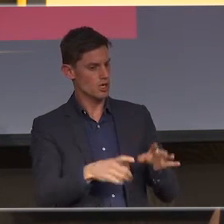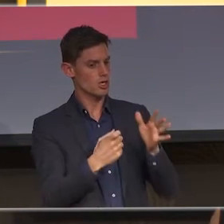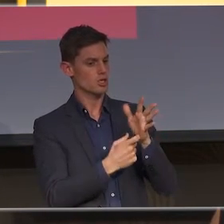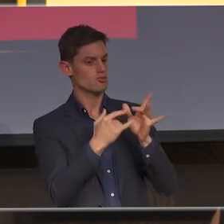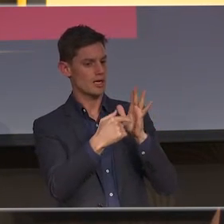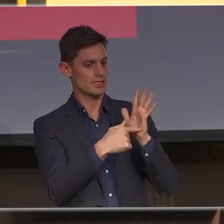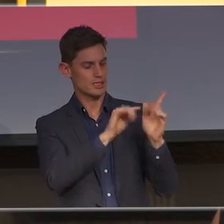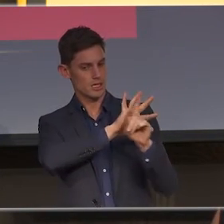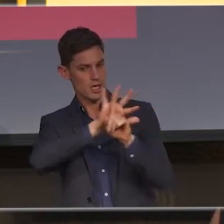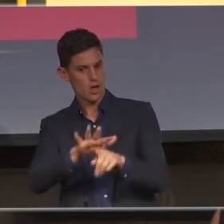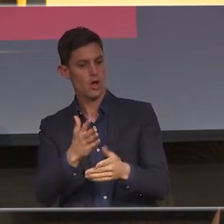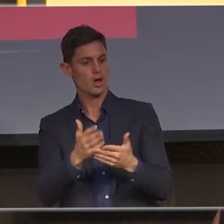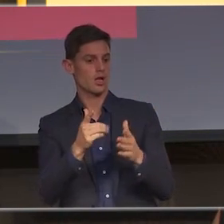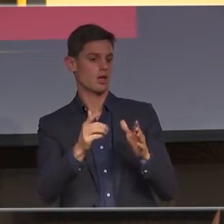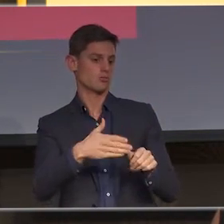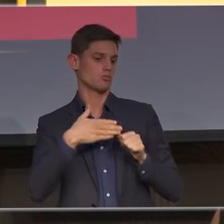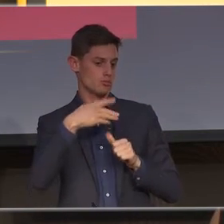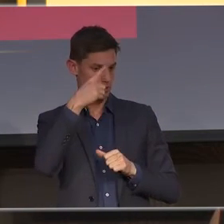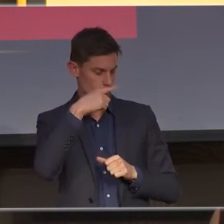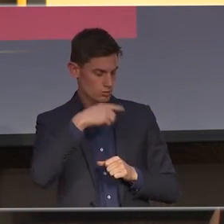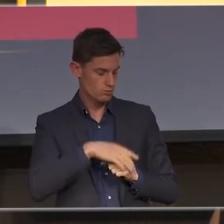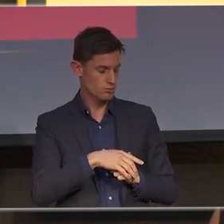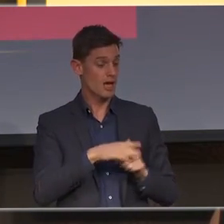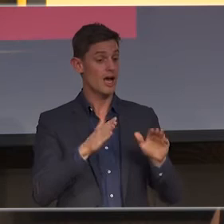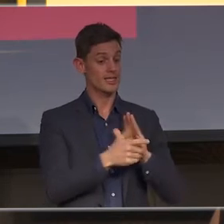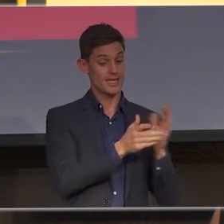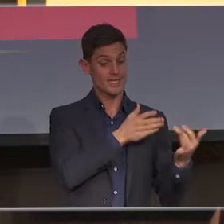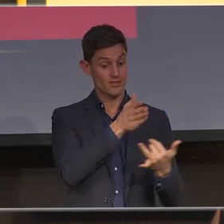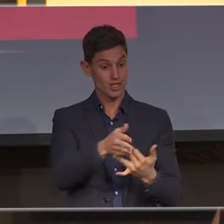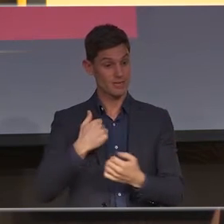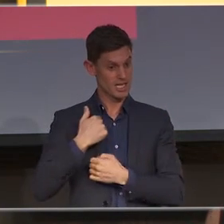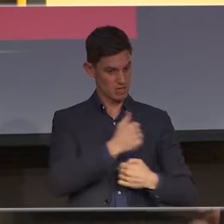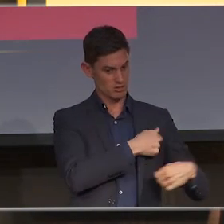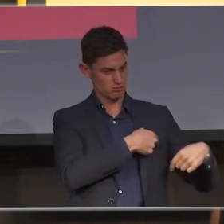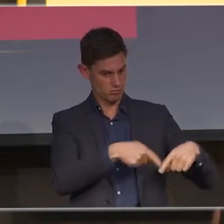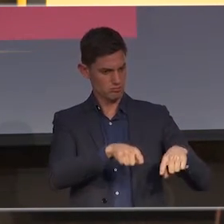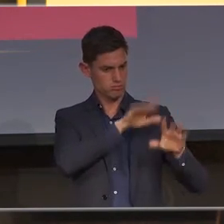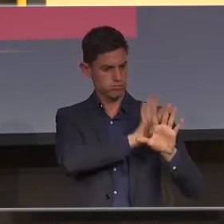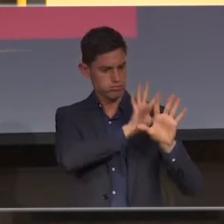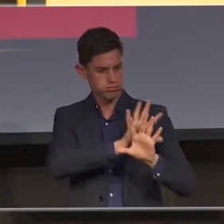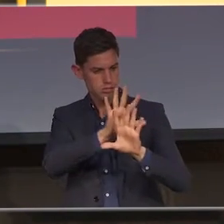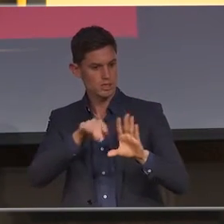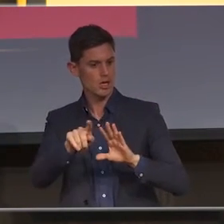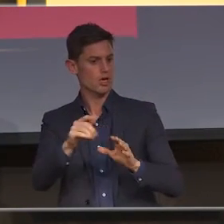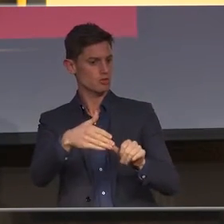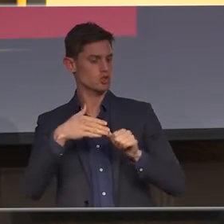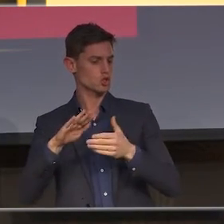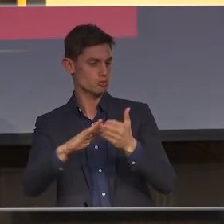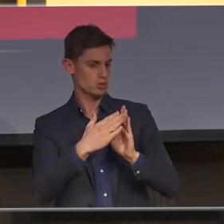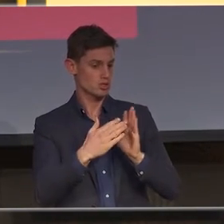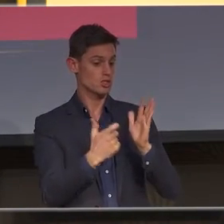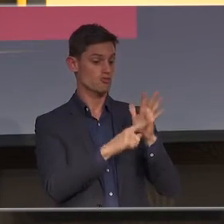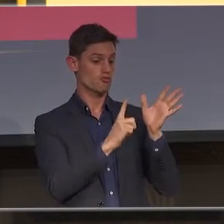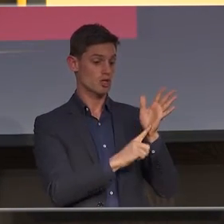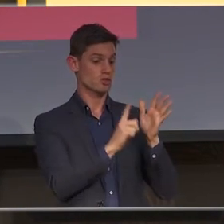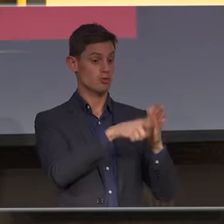of Aboriginal people. As you all know, under the intervention, the military was sent into Aboriginal communities. The Racial Discrimination